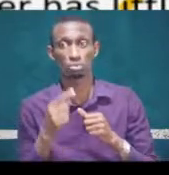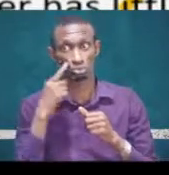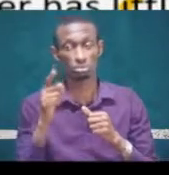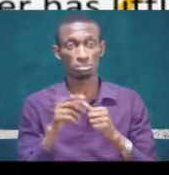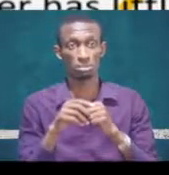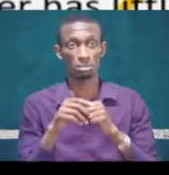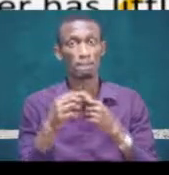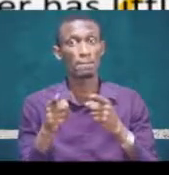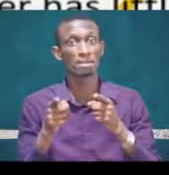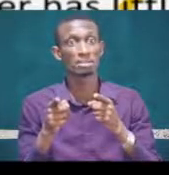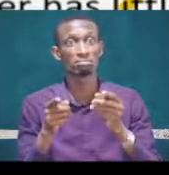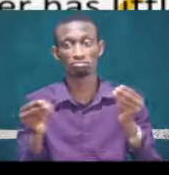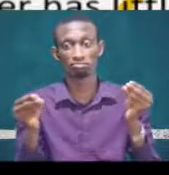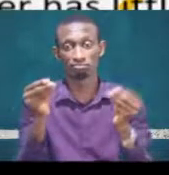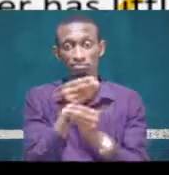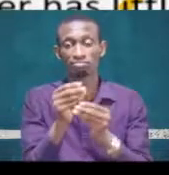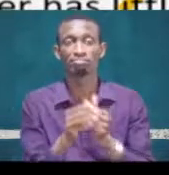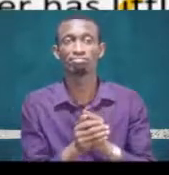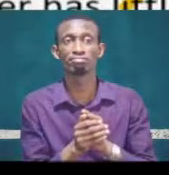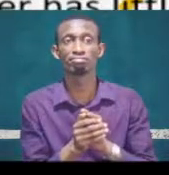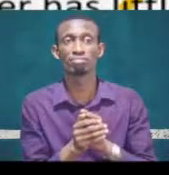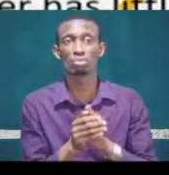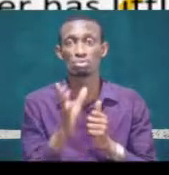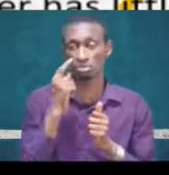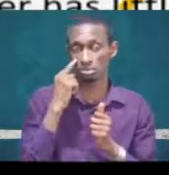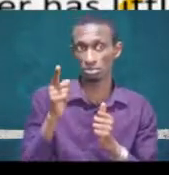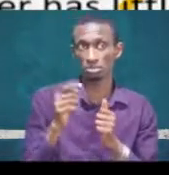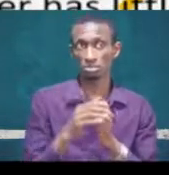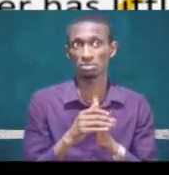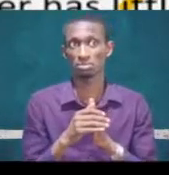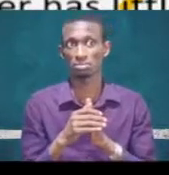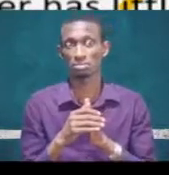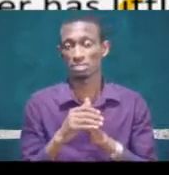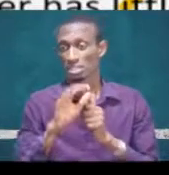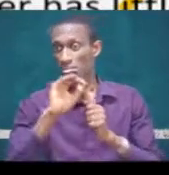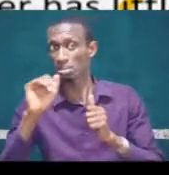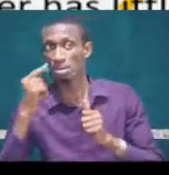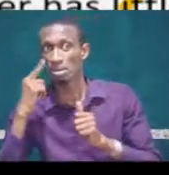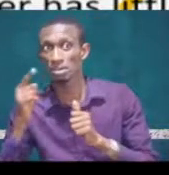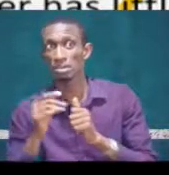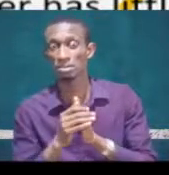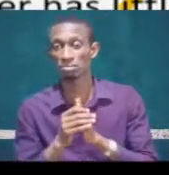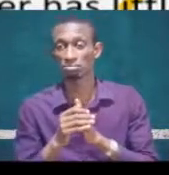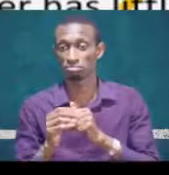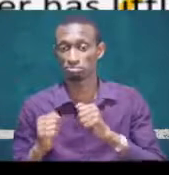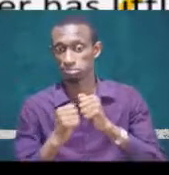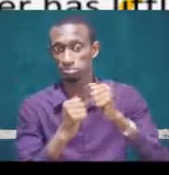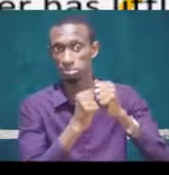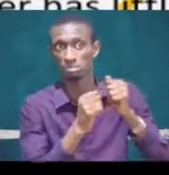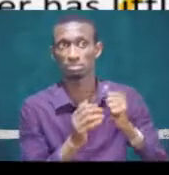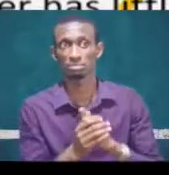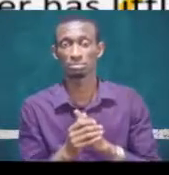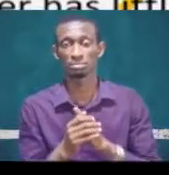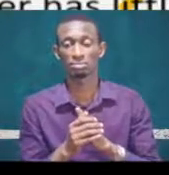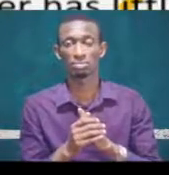shifting. Remember, what we see here is that the letters seem to keep agreeing. We shall only keep as triplets, whatever